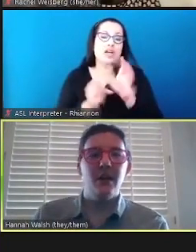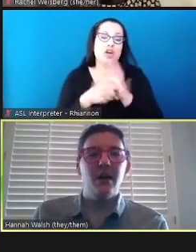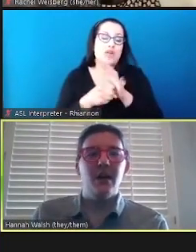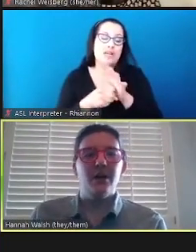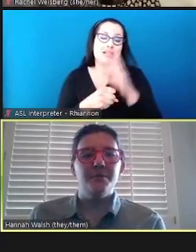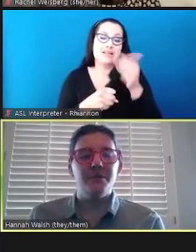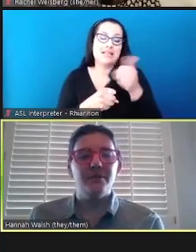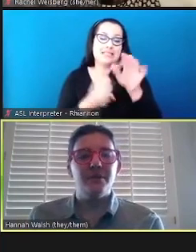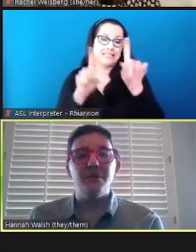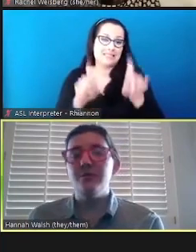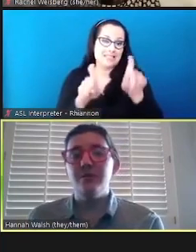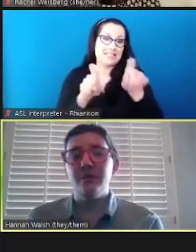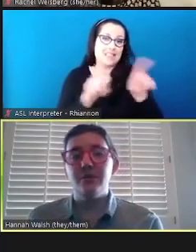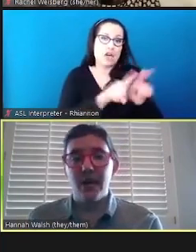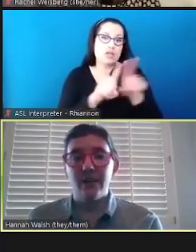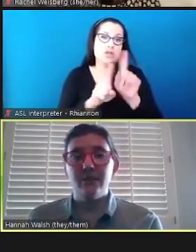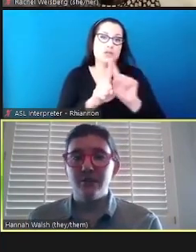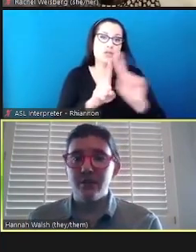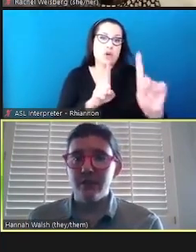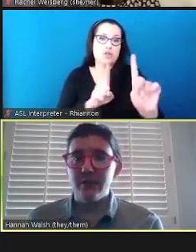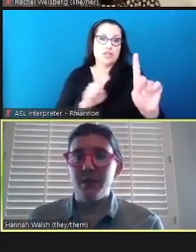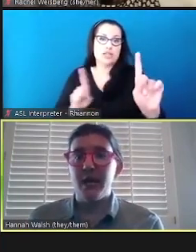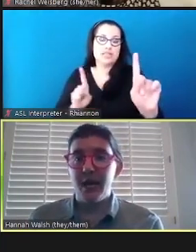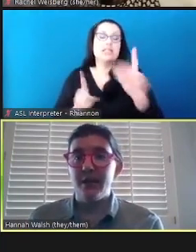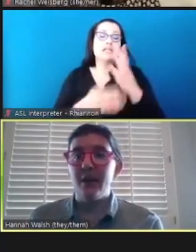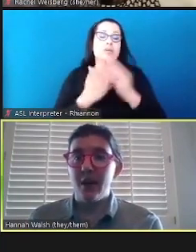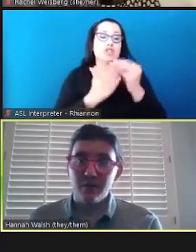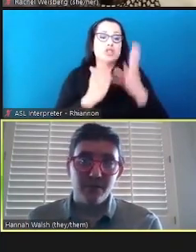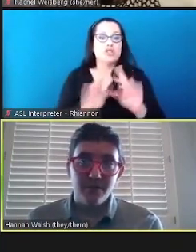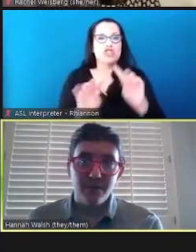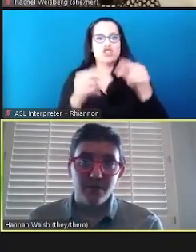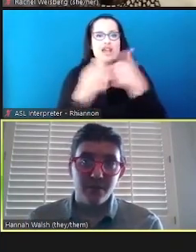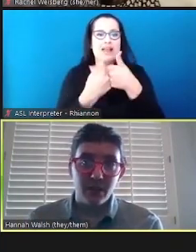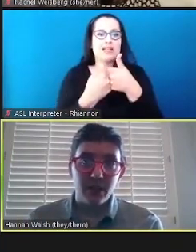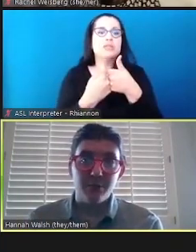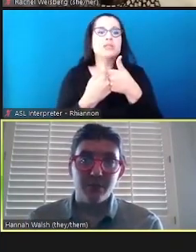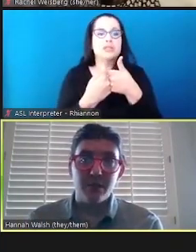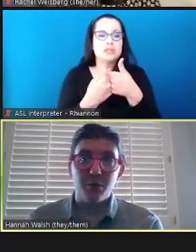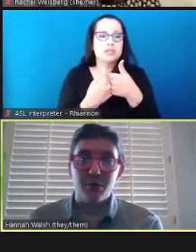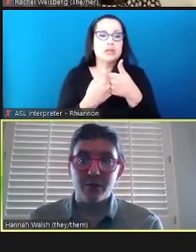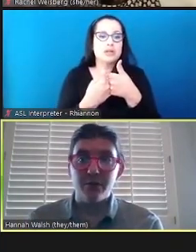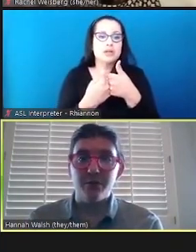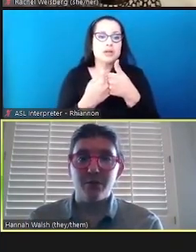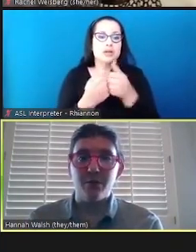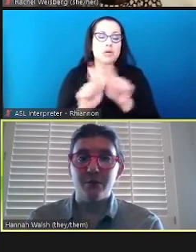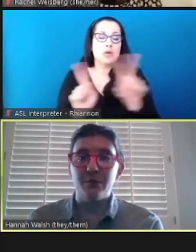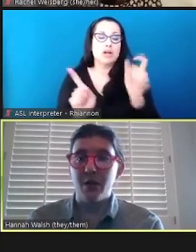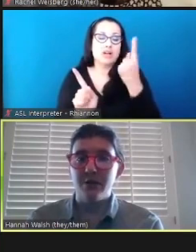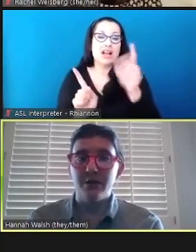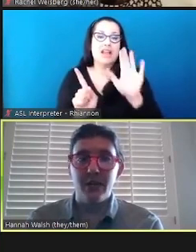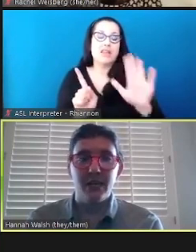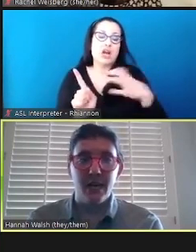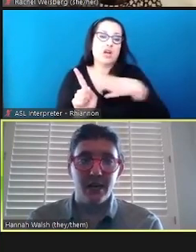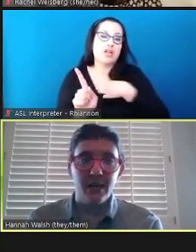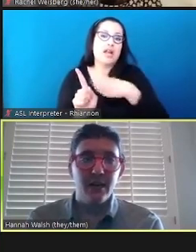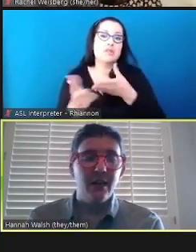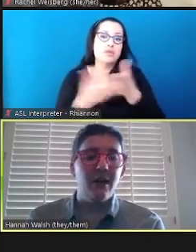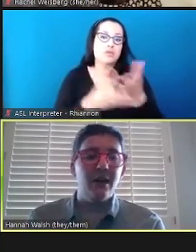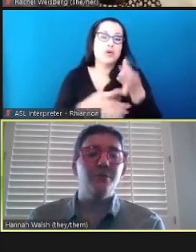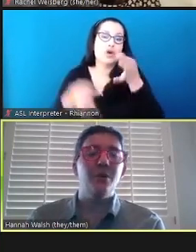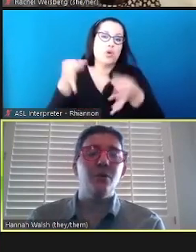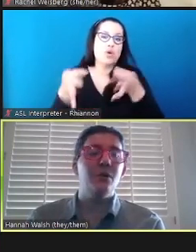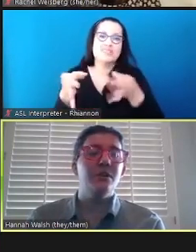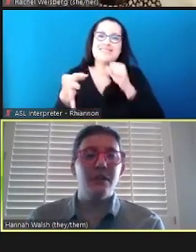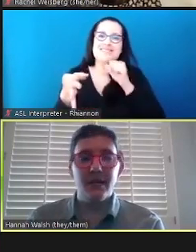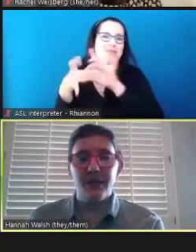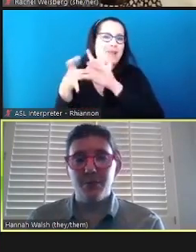distance. Some of the students challenged this, but again, none of the claims that were pursued through the courts were under the ADA.